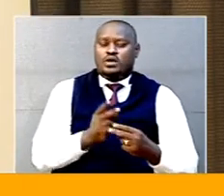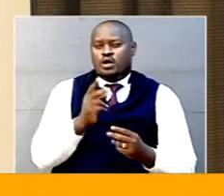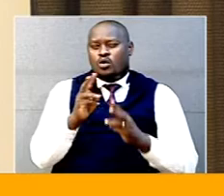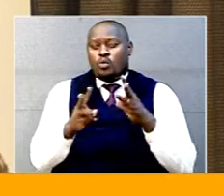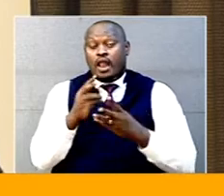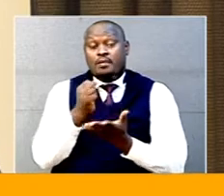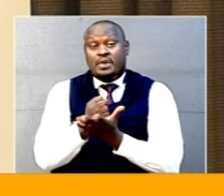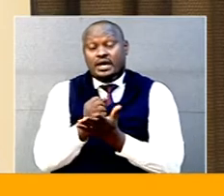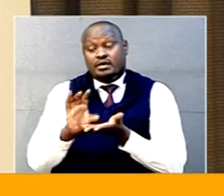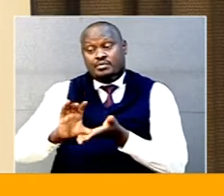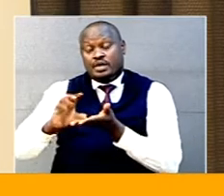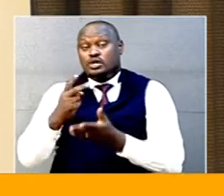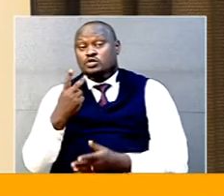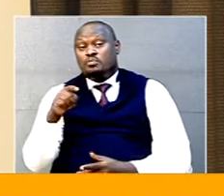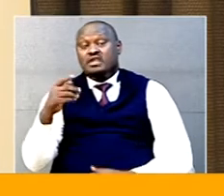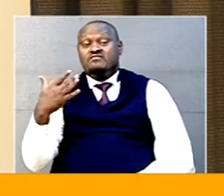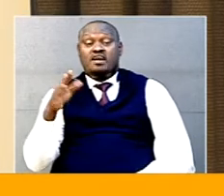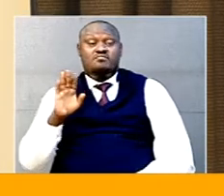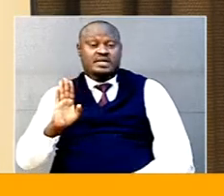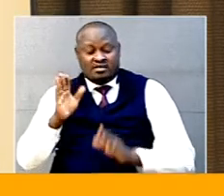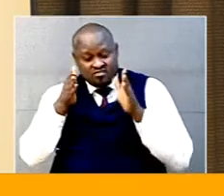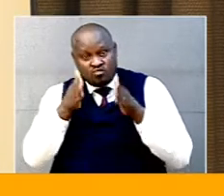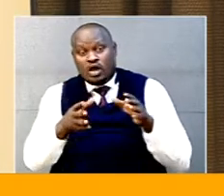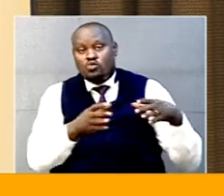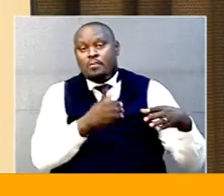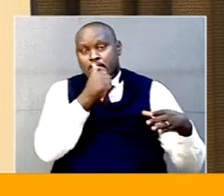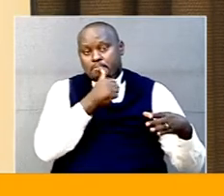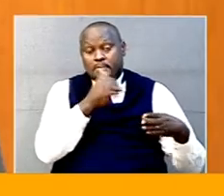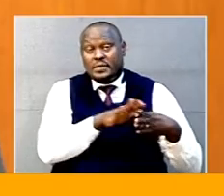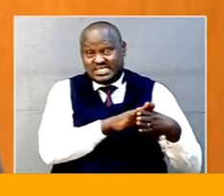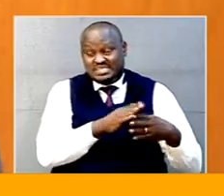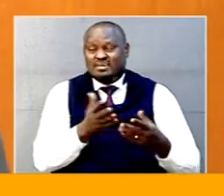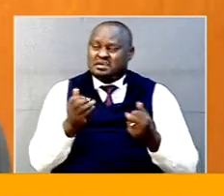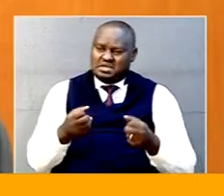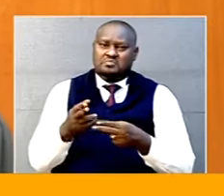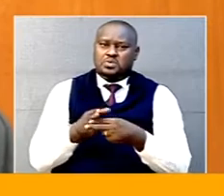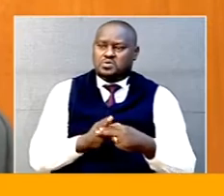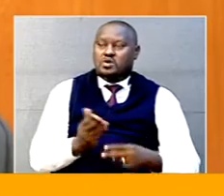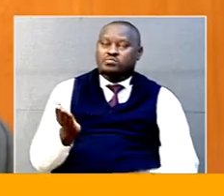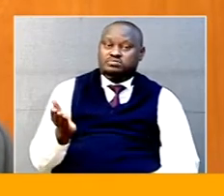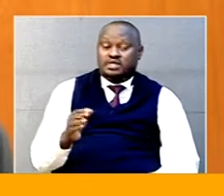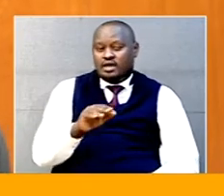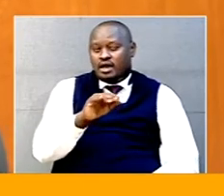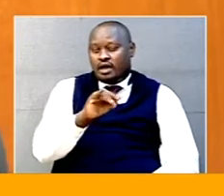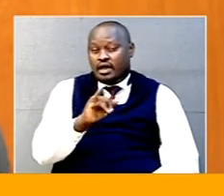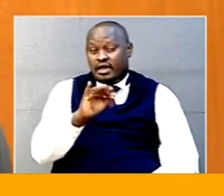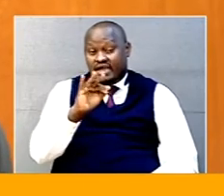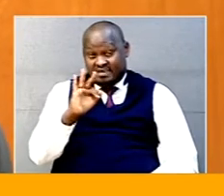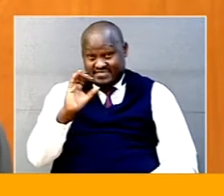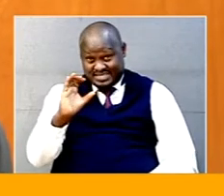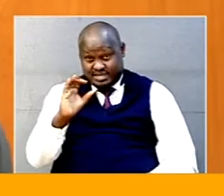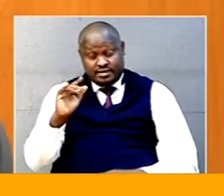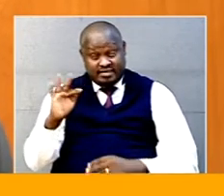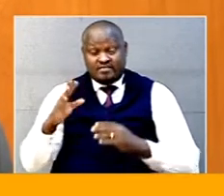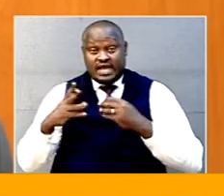$2.5 billion private sector window seeks to catalyze private sector investment. If IFC undertakes an investment, at the